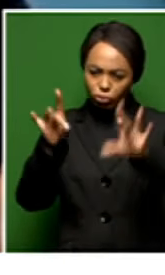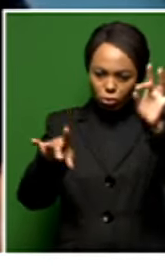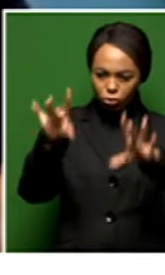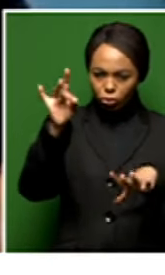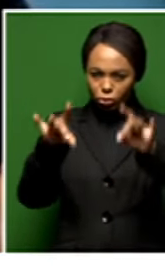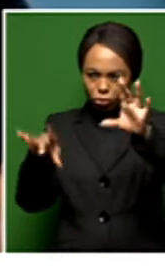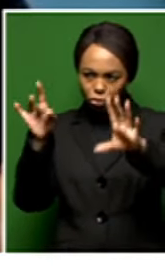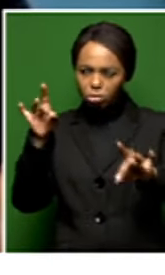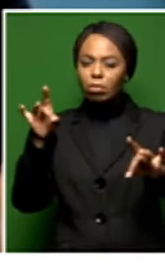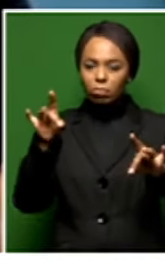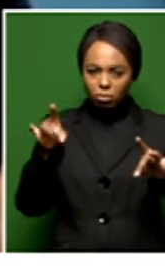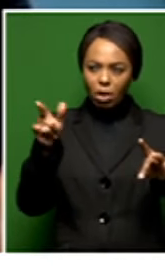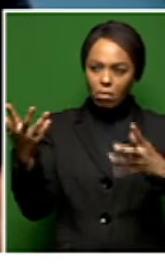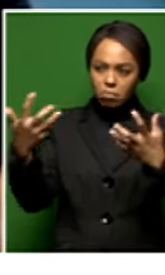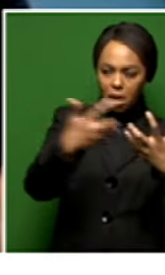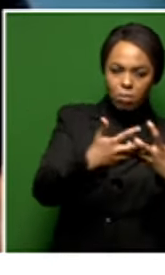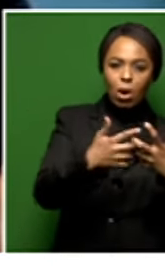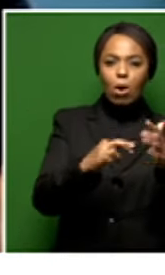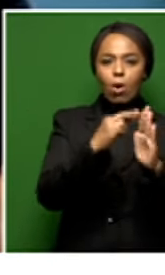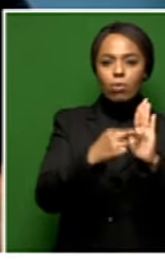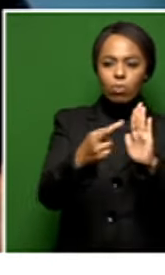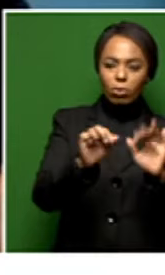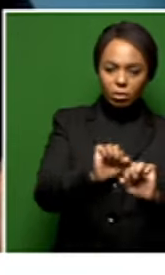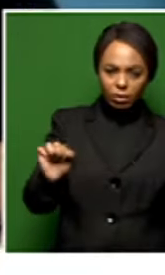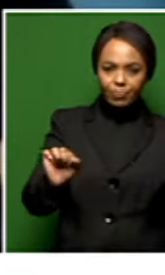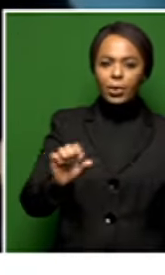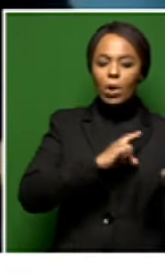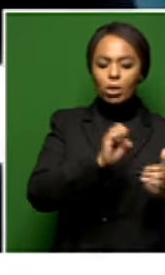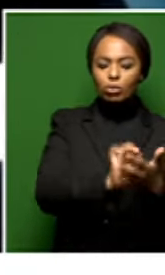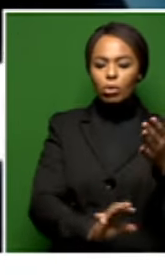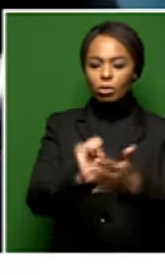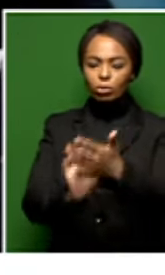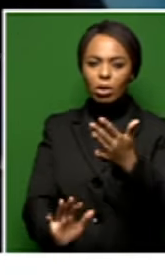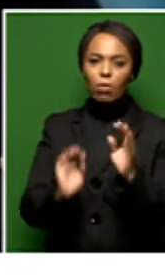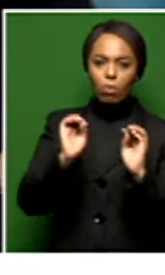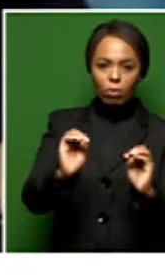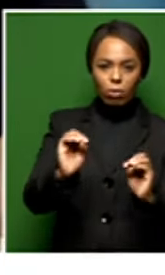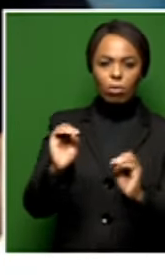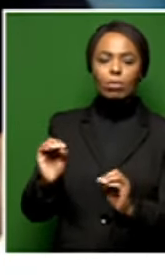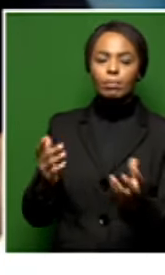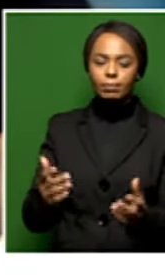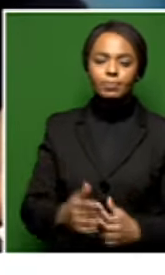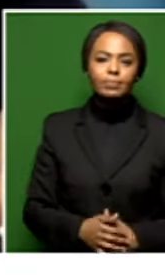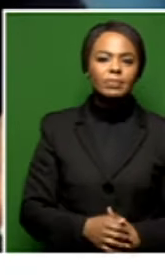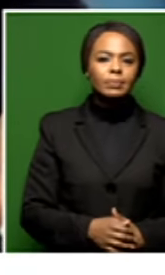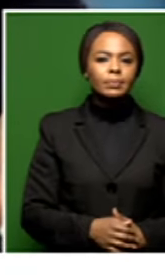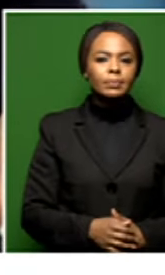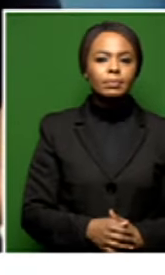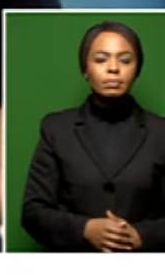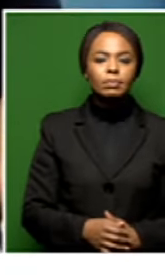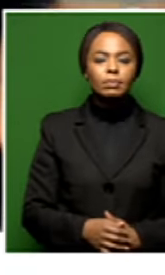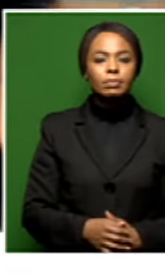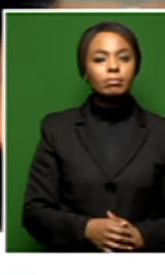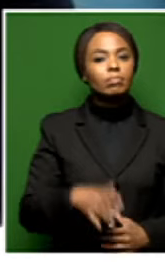artists that we have in there, because they have certain stories that they say as well, you know. Yeah. Okay. Yeah. And the other thing